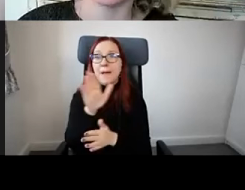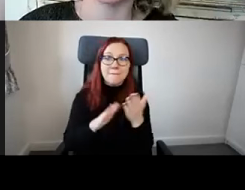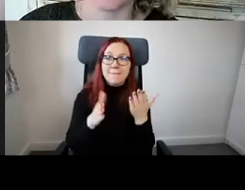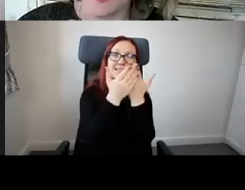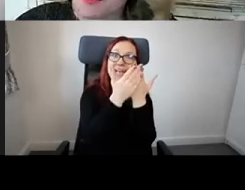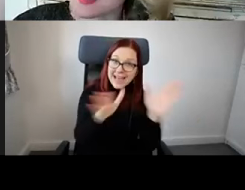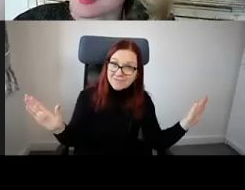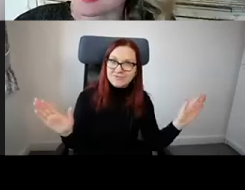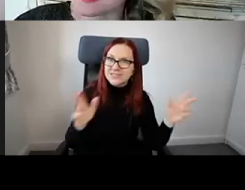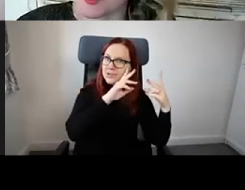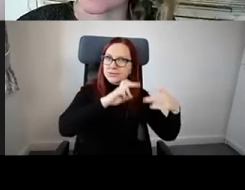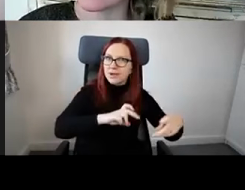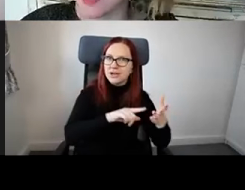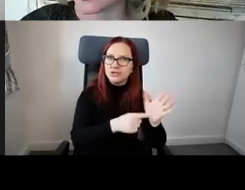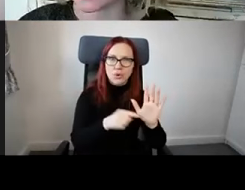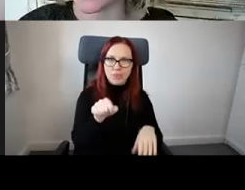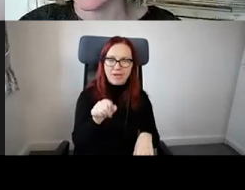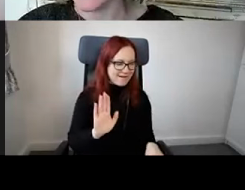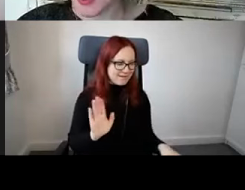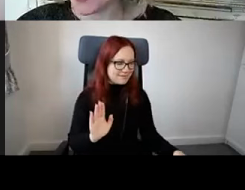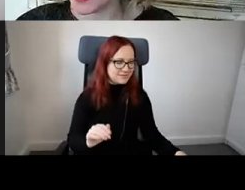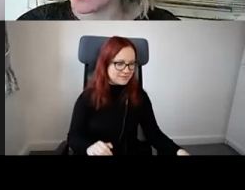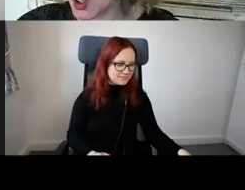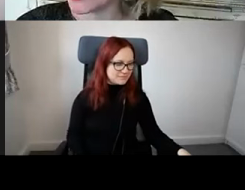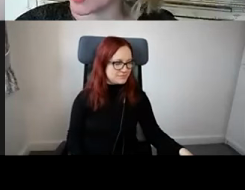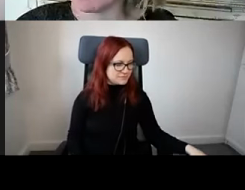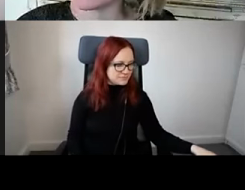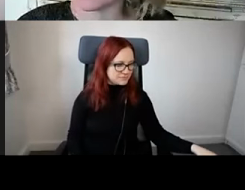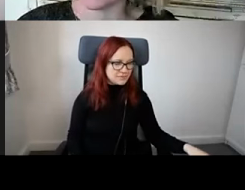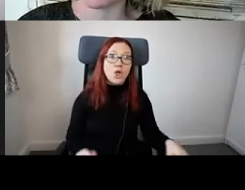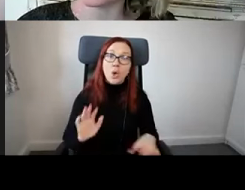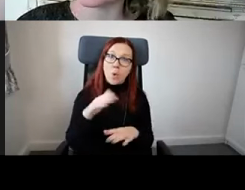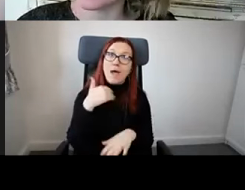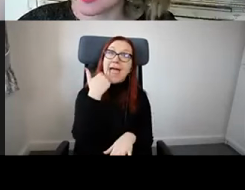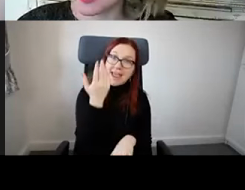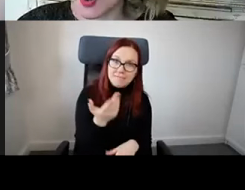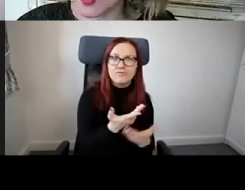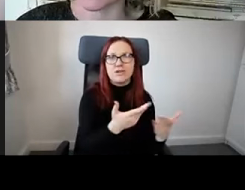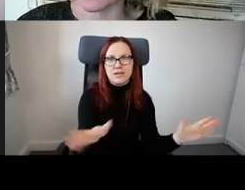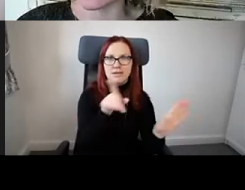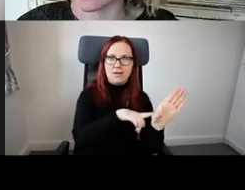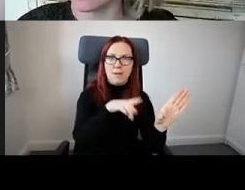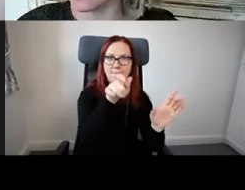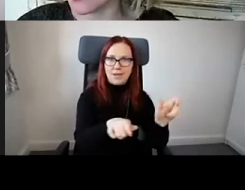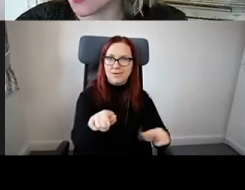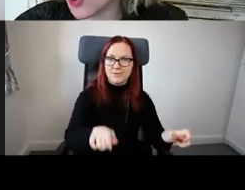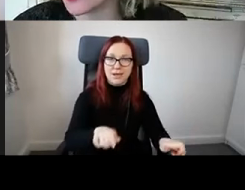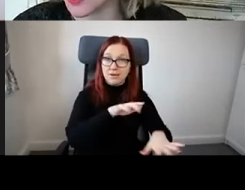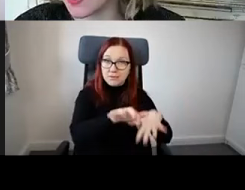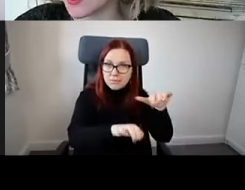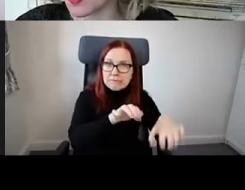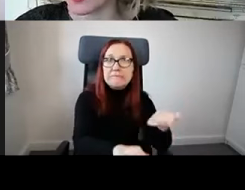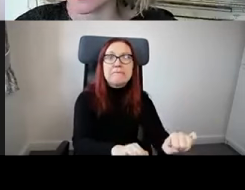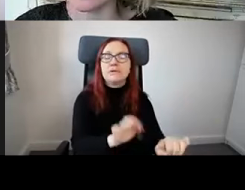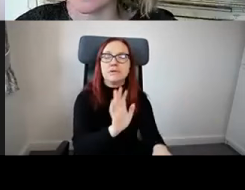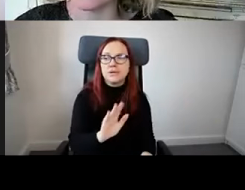show that, or that every single young person is actually having a hard time, because what we've seen is there are ones who are not